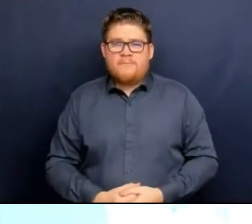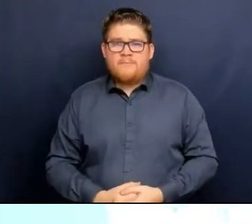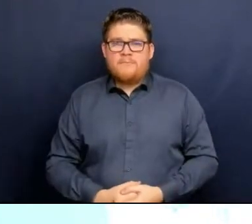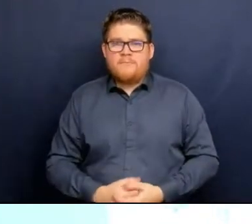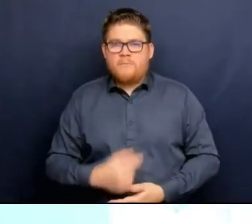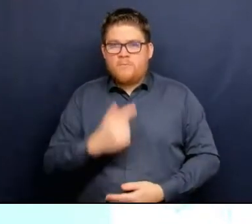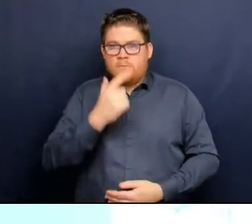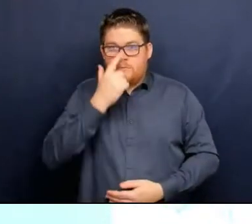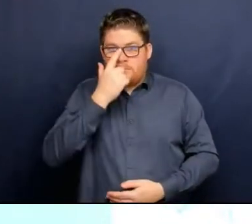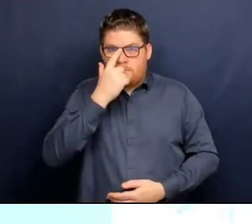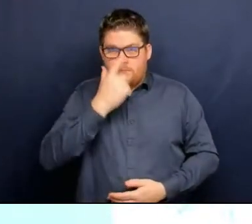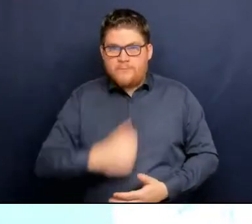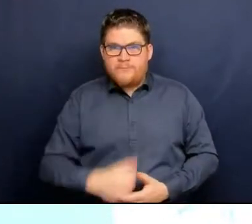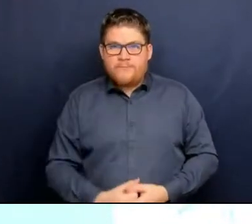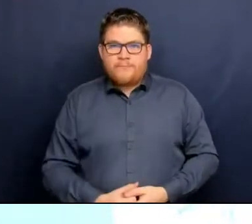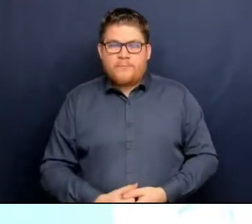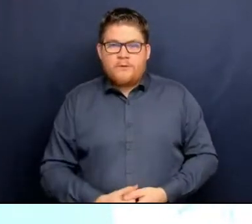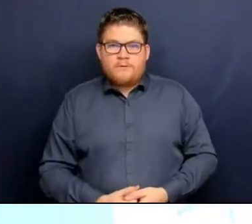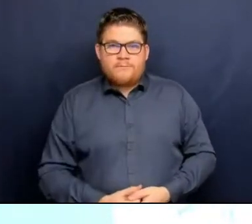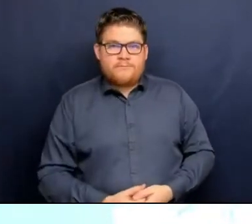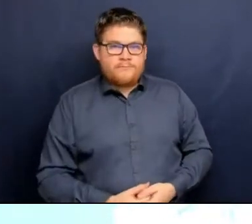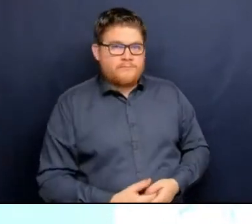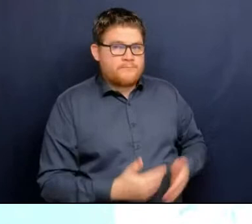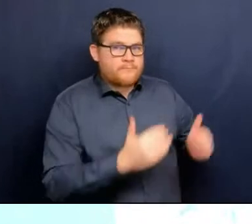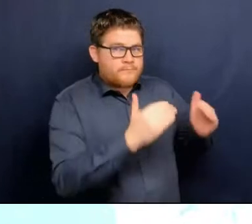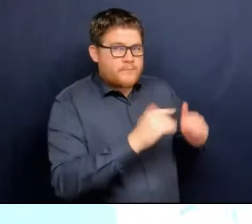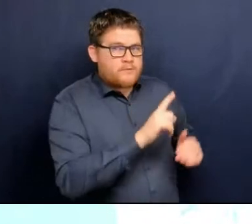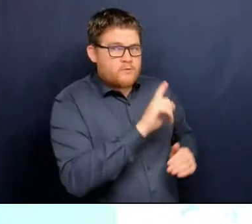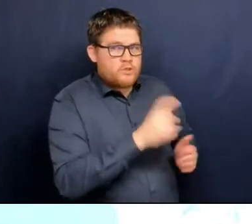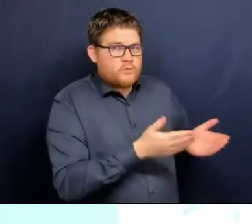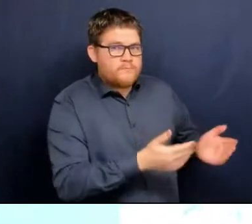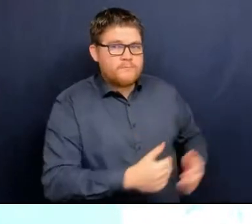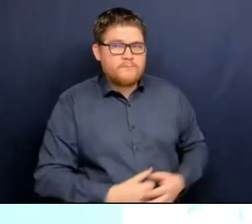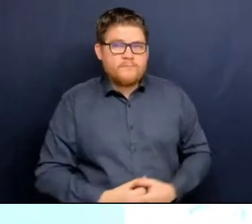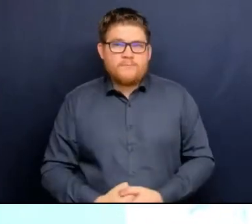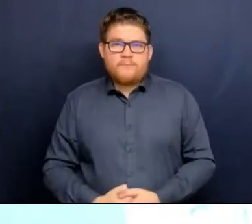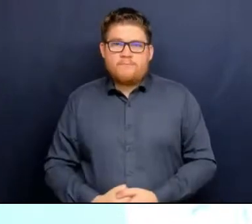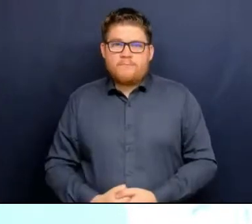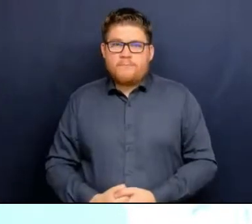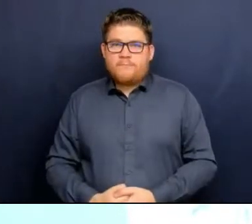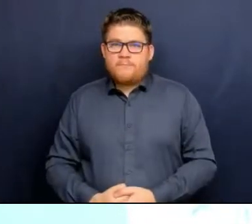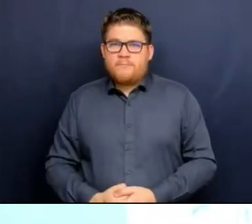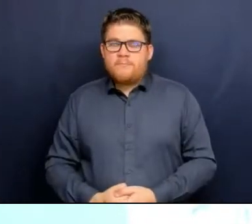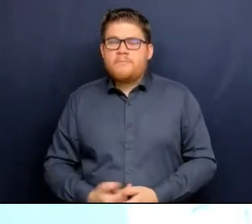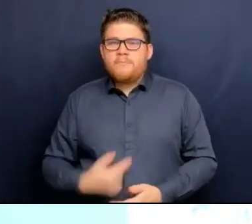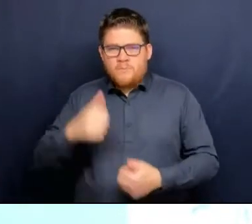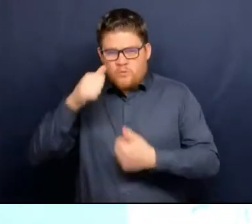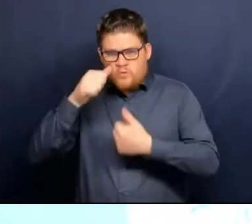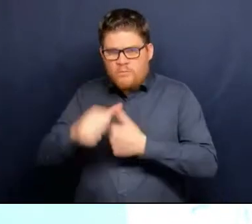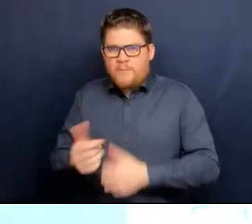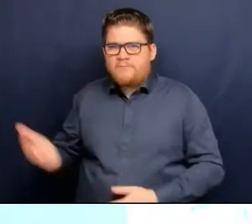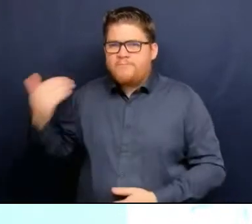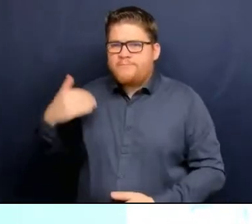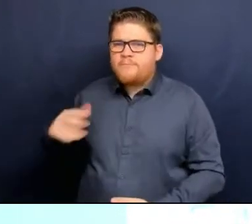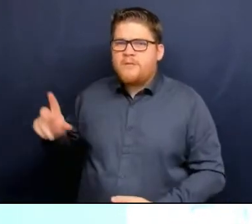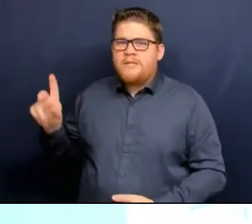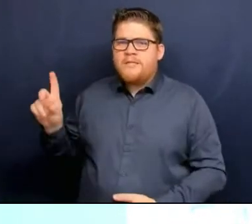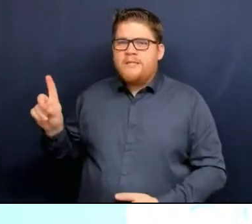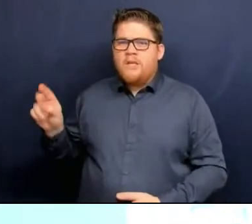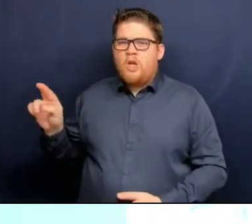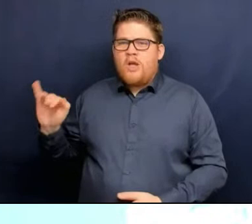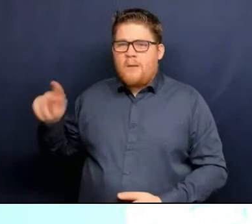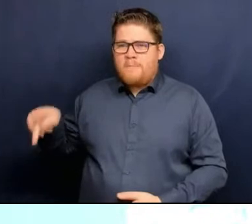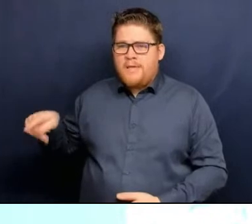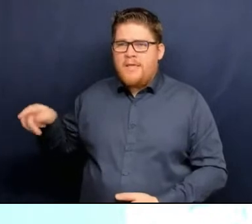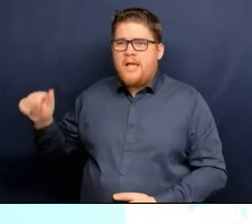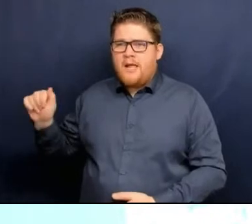Hi, good afternoon. Thank you for taking my question. I recall when DRIPA was passed more than 2 years ago, there was approximately